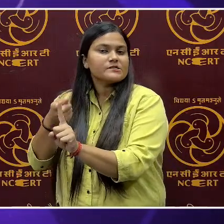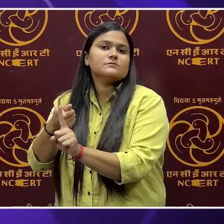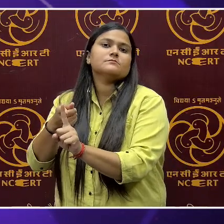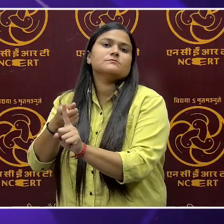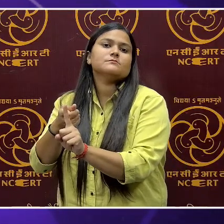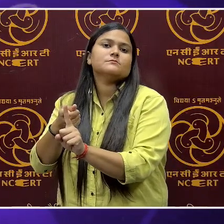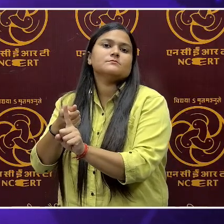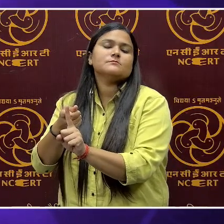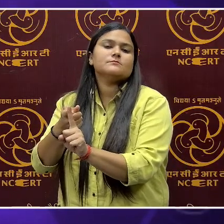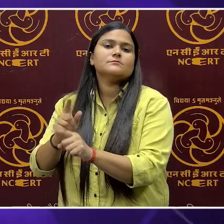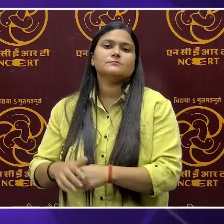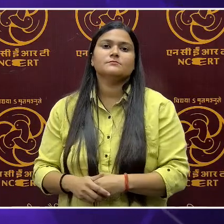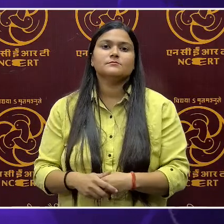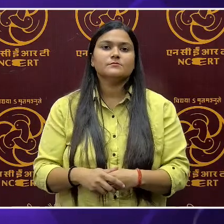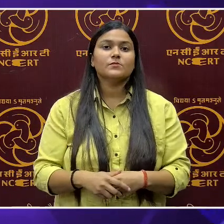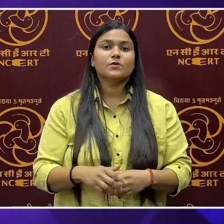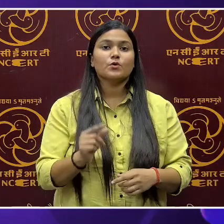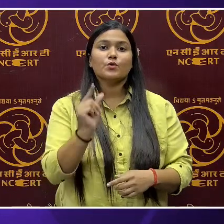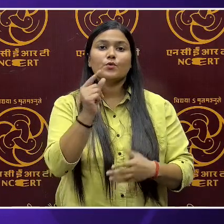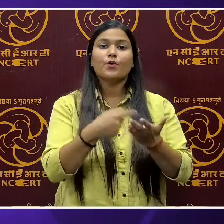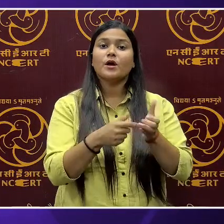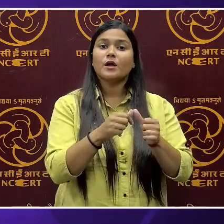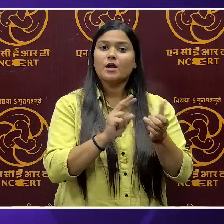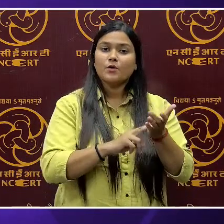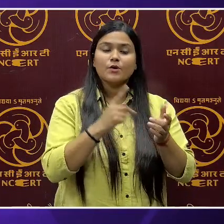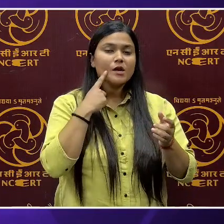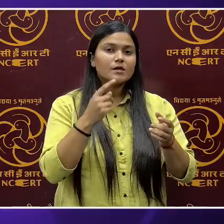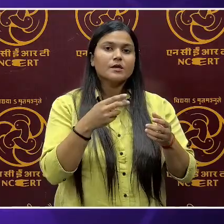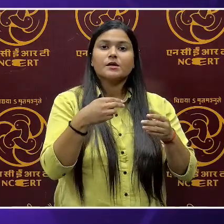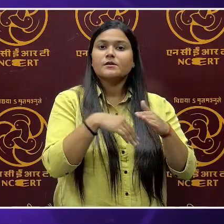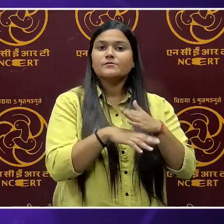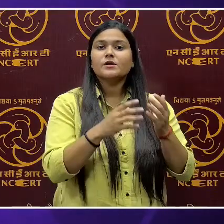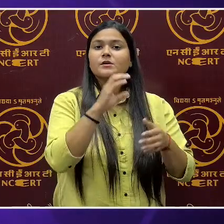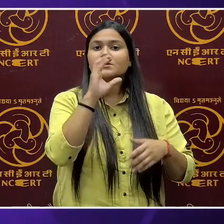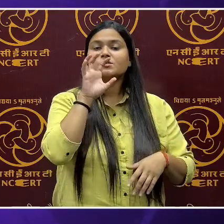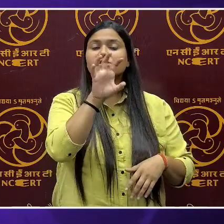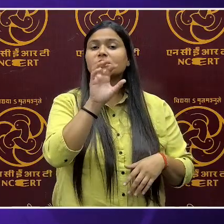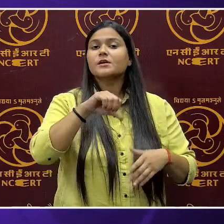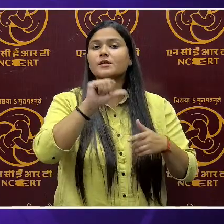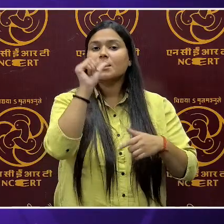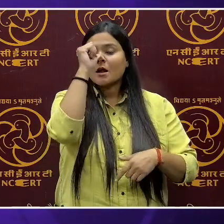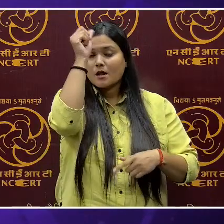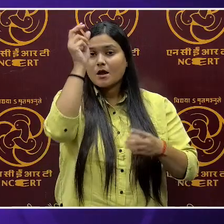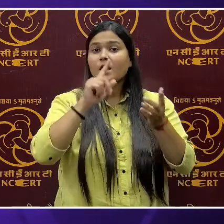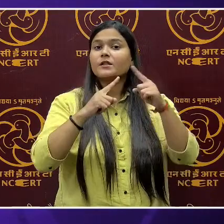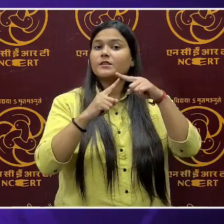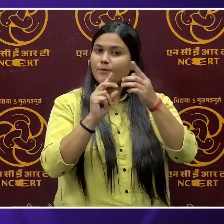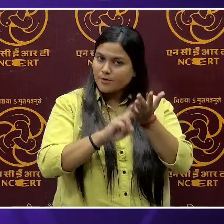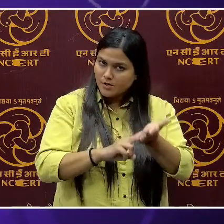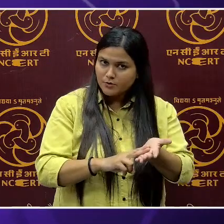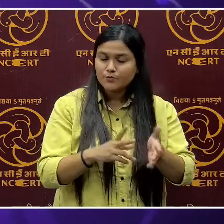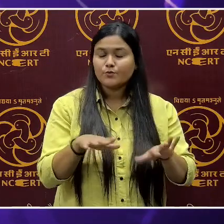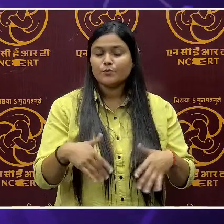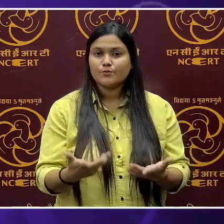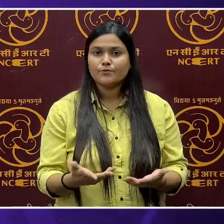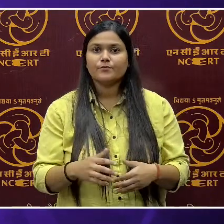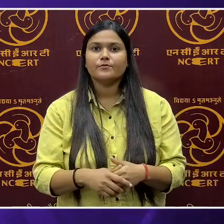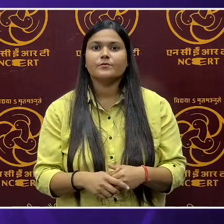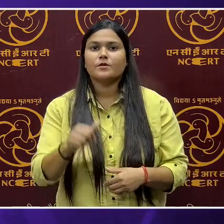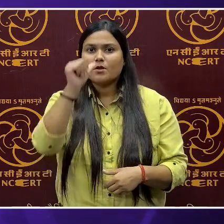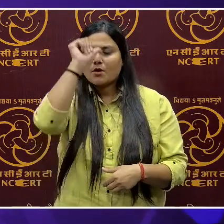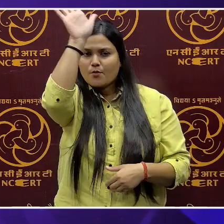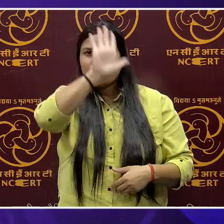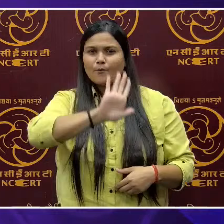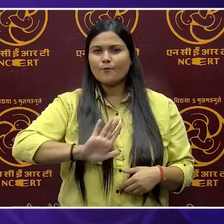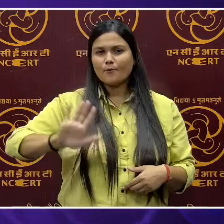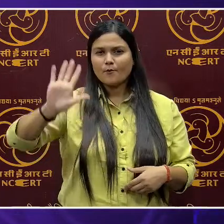beings, right? So Uranis in Tamil Nadu. And now you have a map of